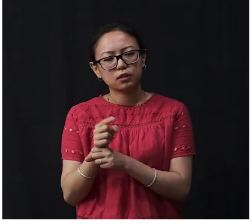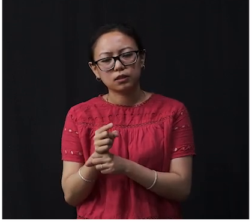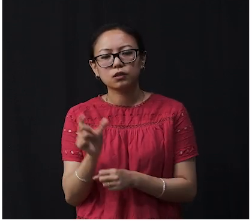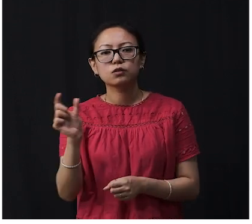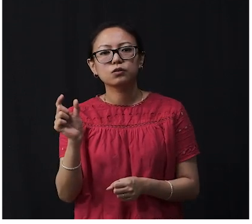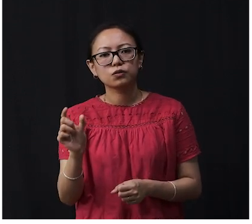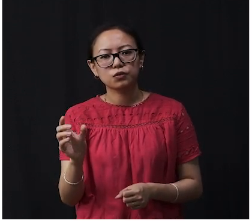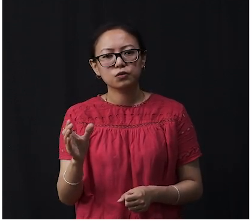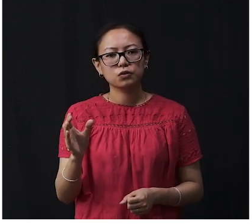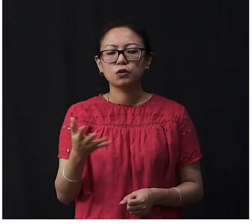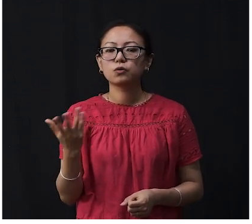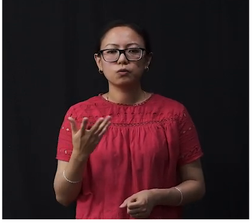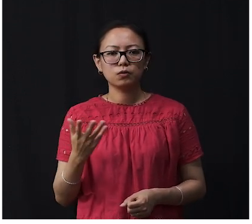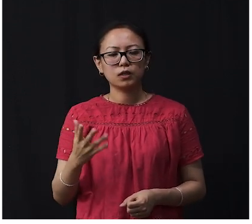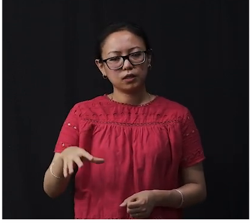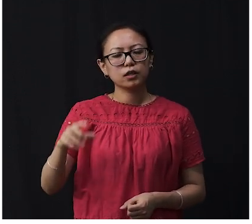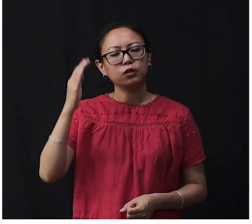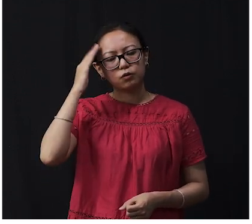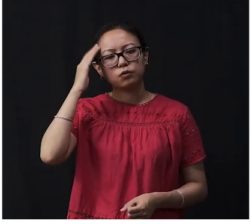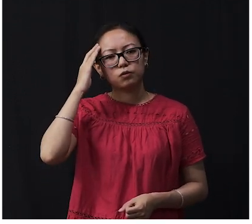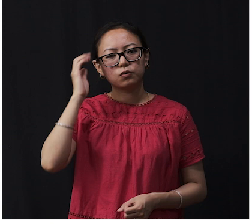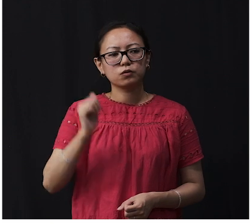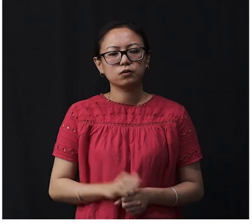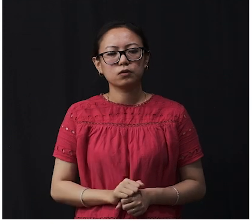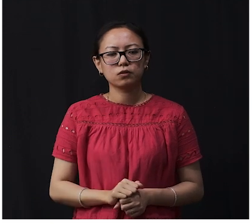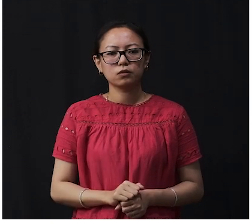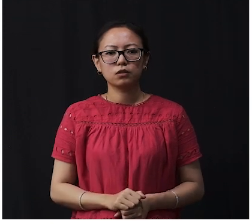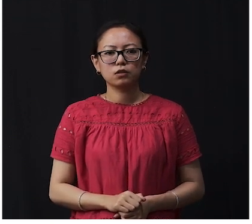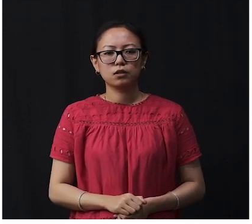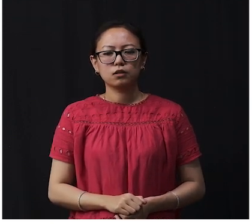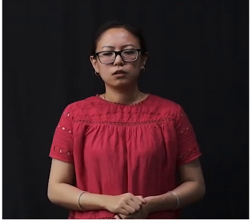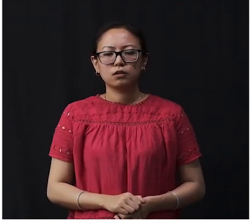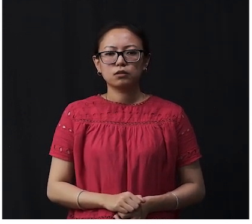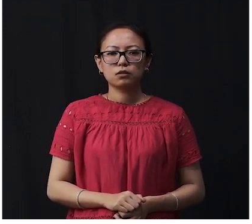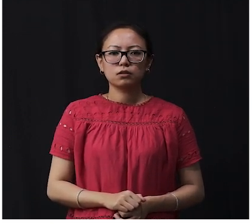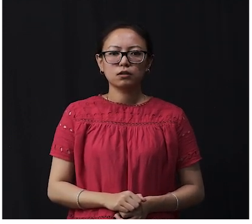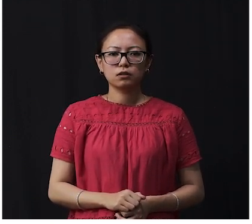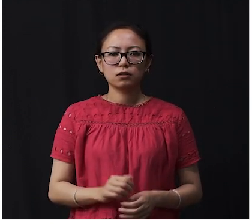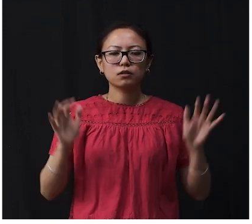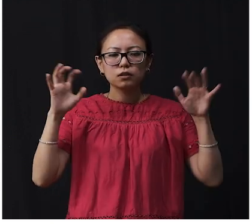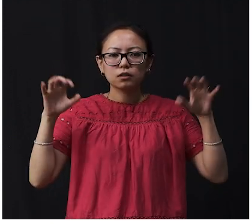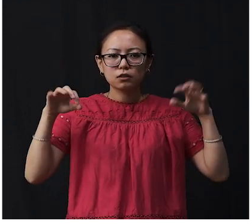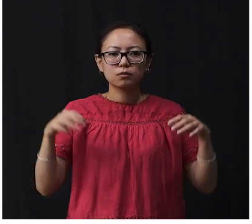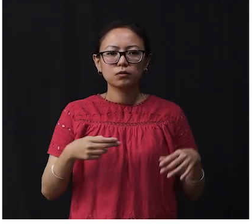have learned some names of the animals like dog,